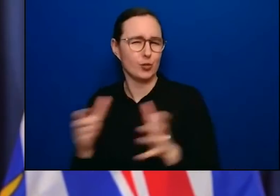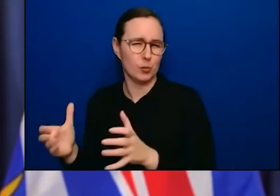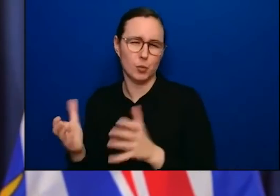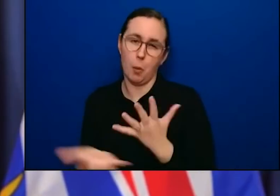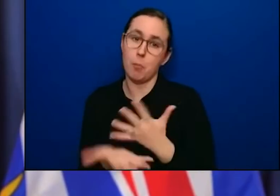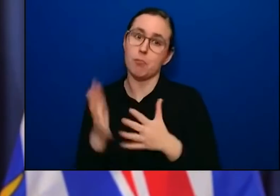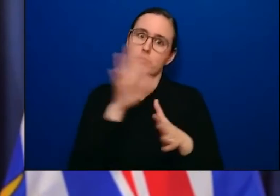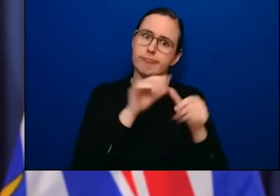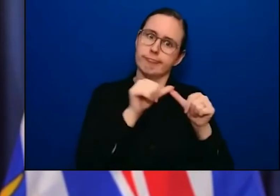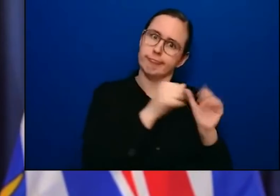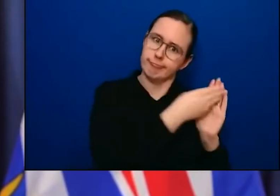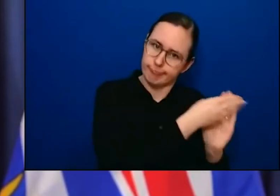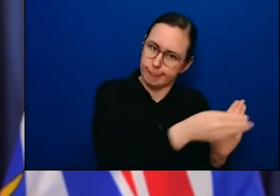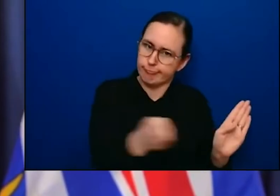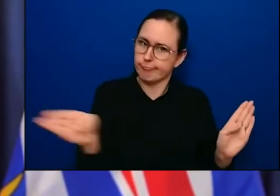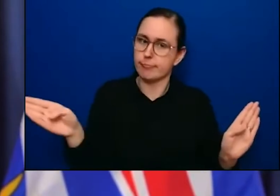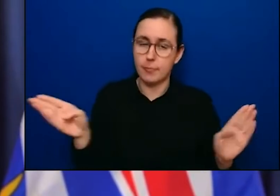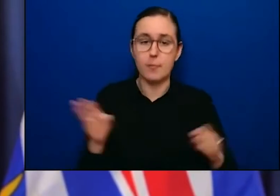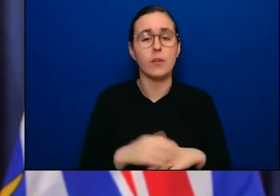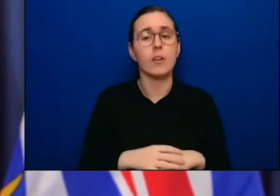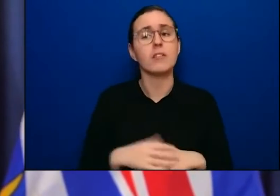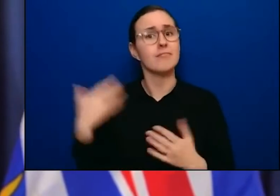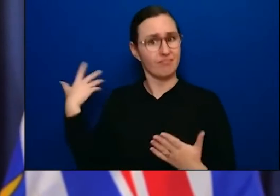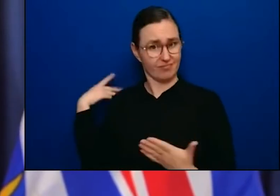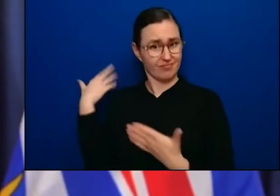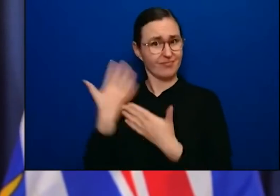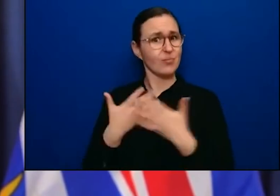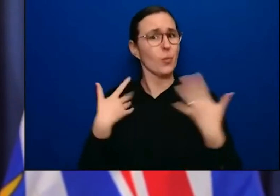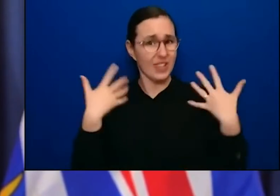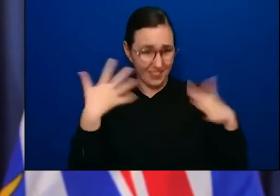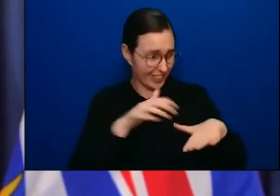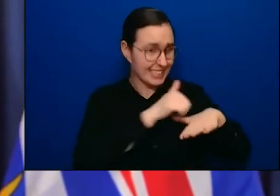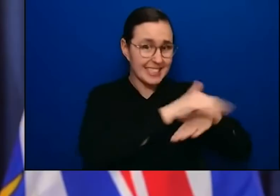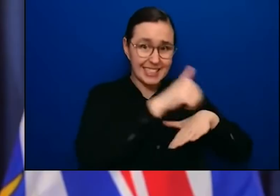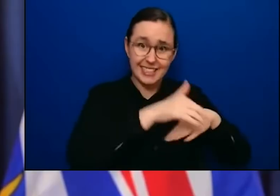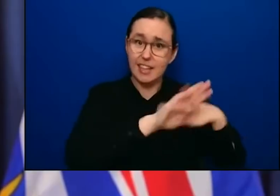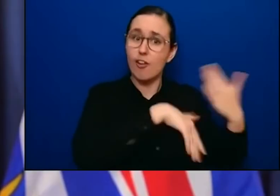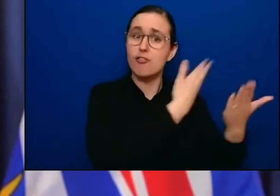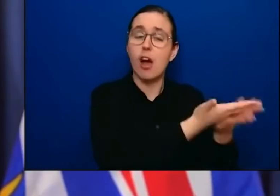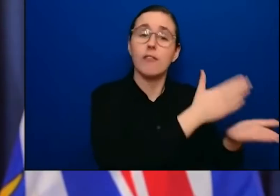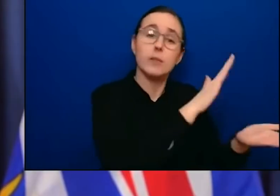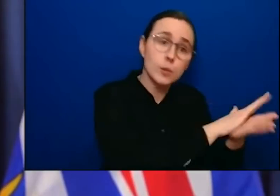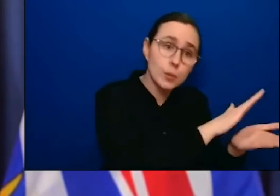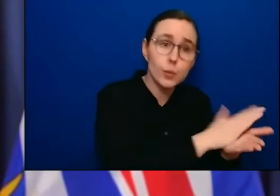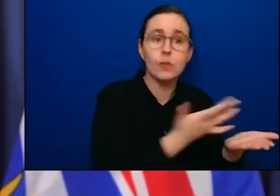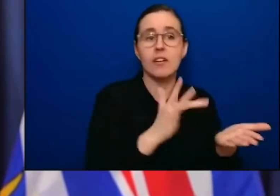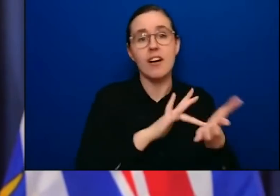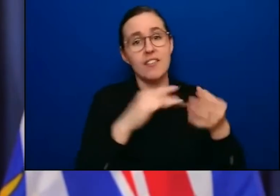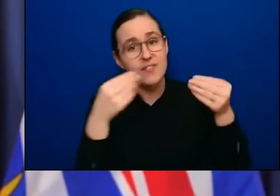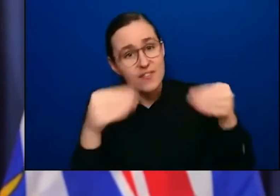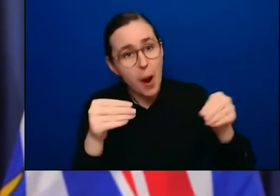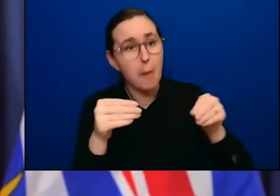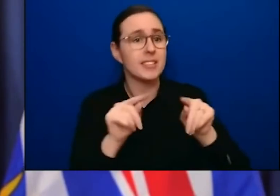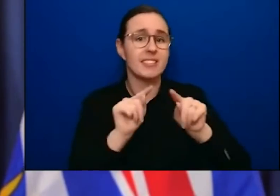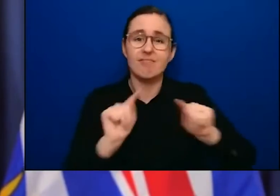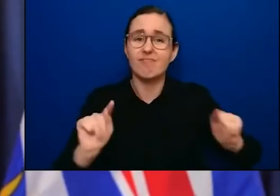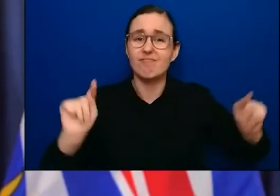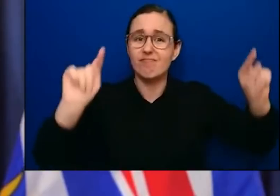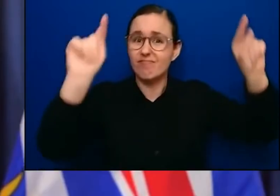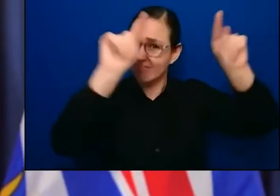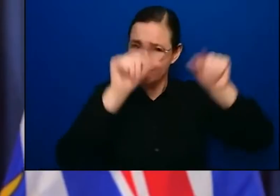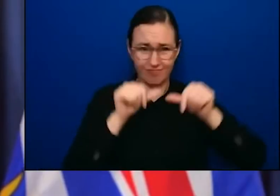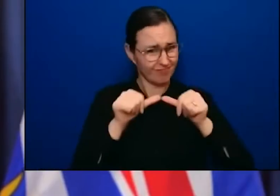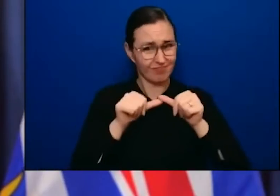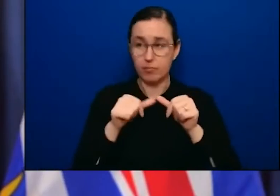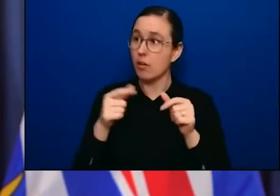community pharmacy, and so you see the results of that. As we get more in, we'll distribute more